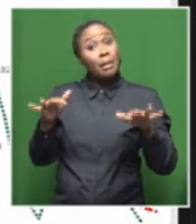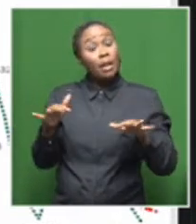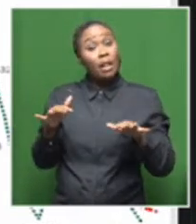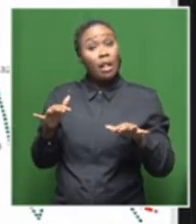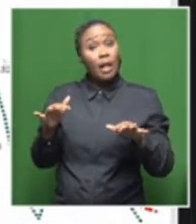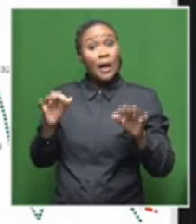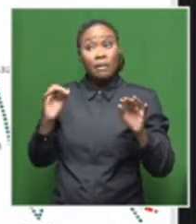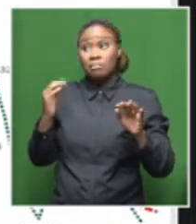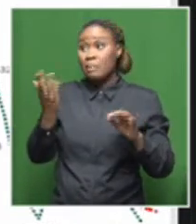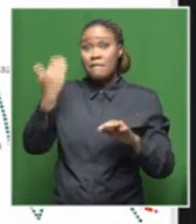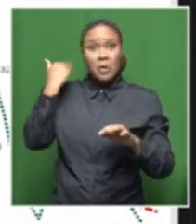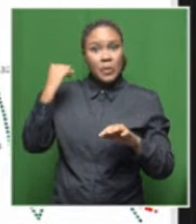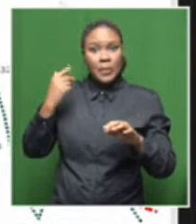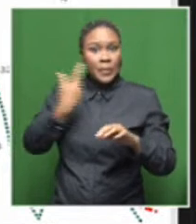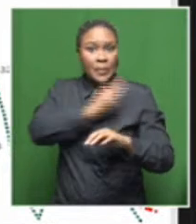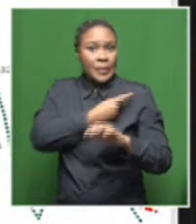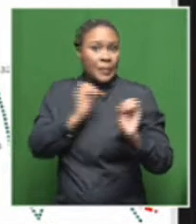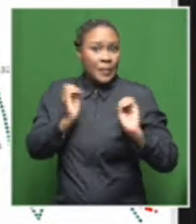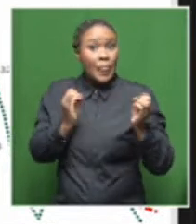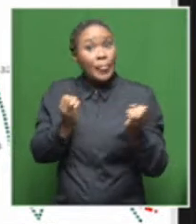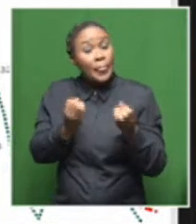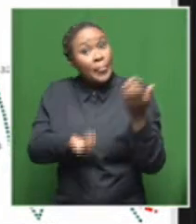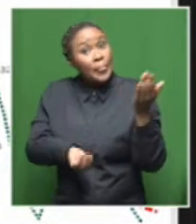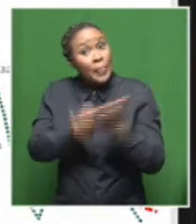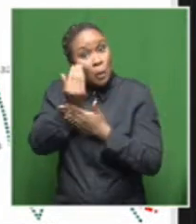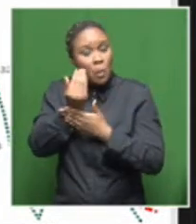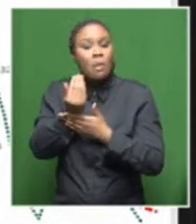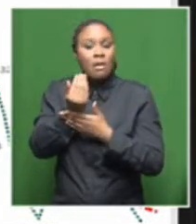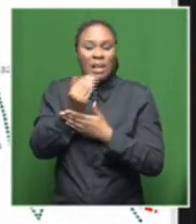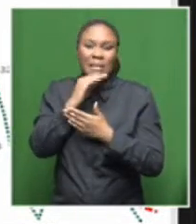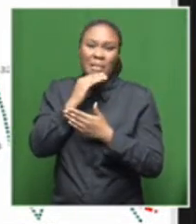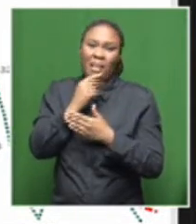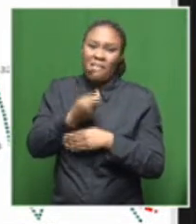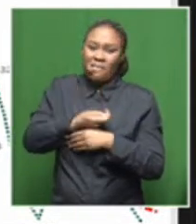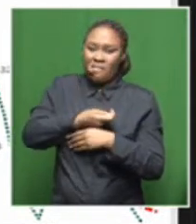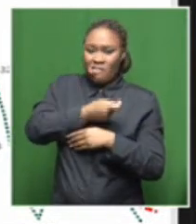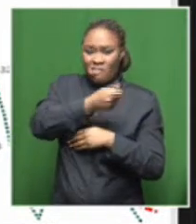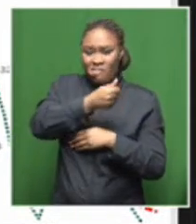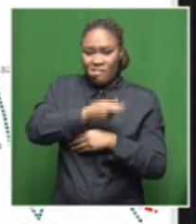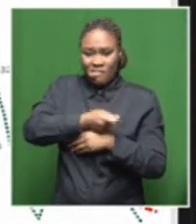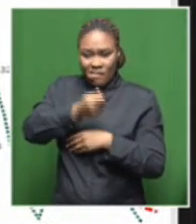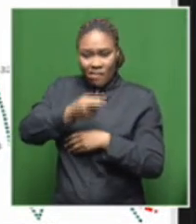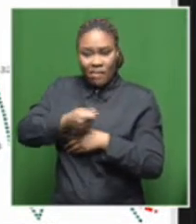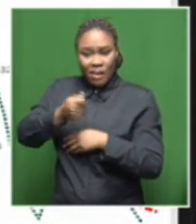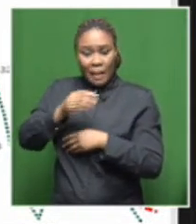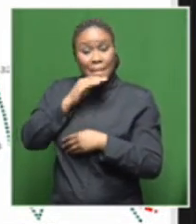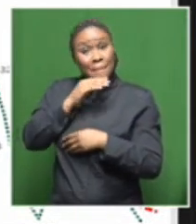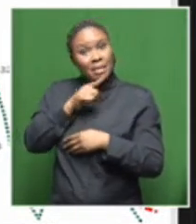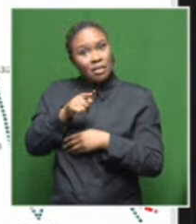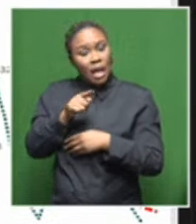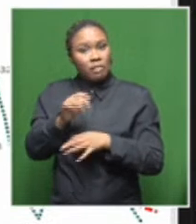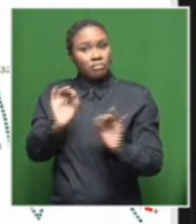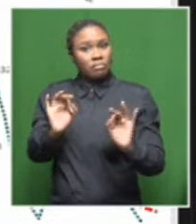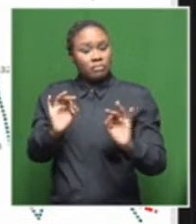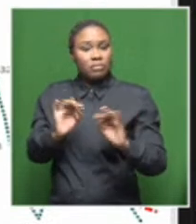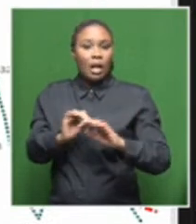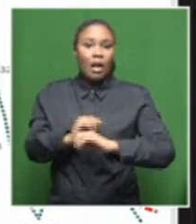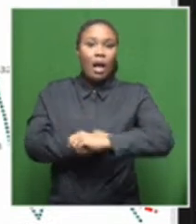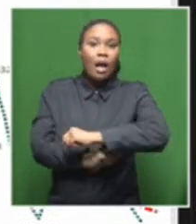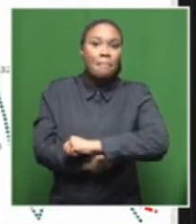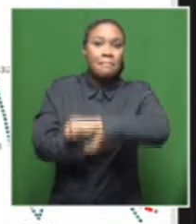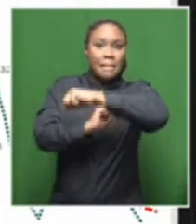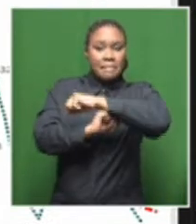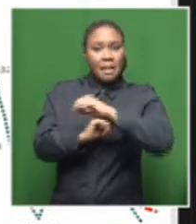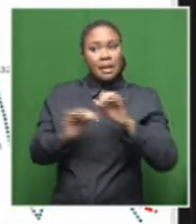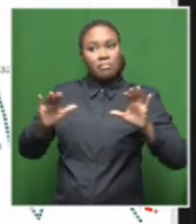is relatively small. That means we are not getting our herd immunity from vaccination or our boosting from vaccination up